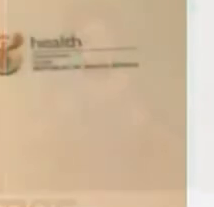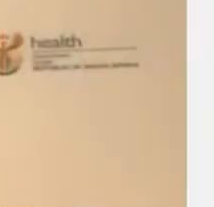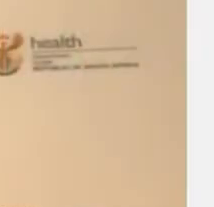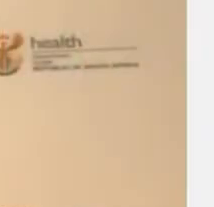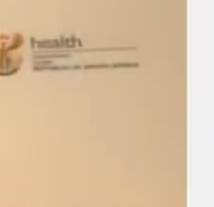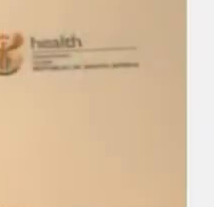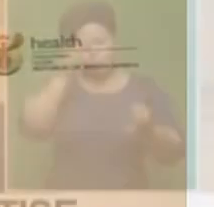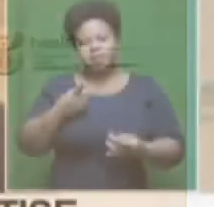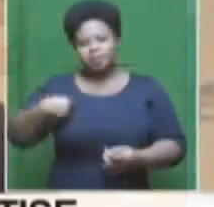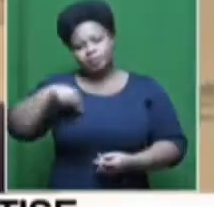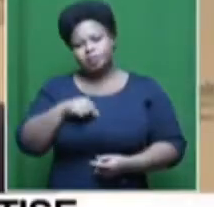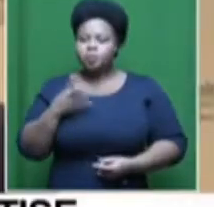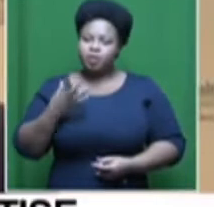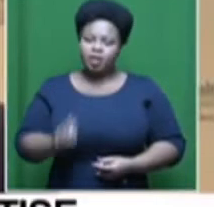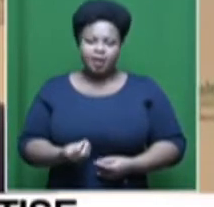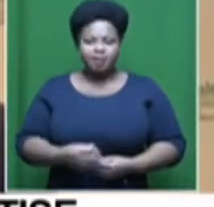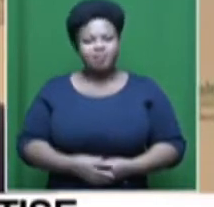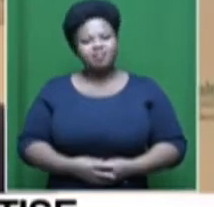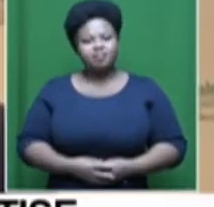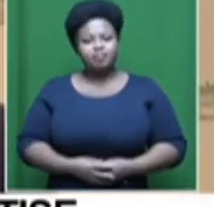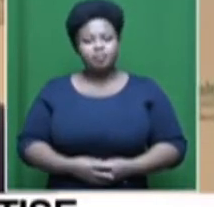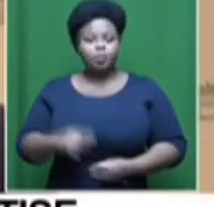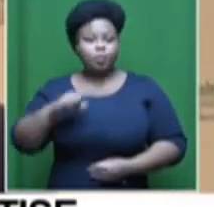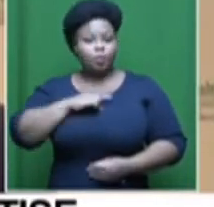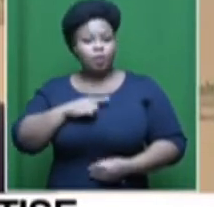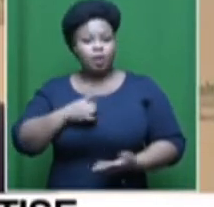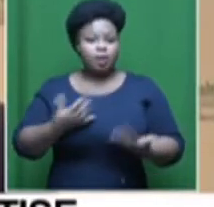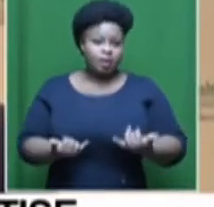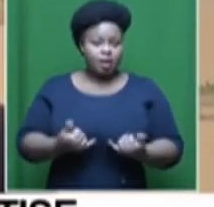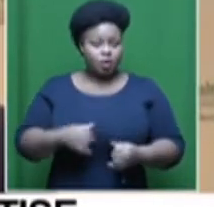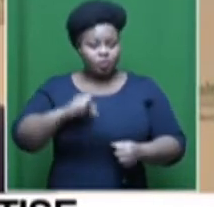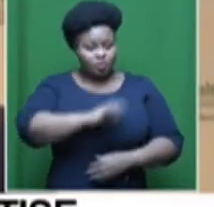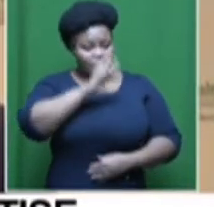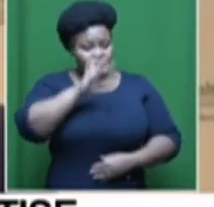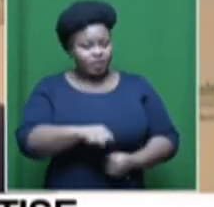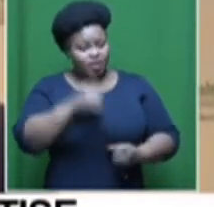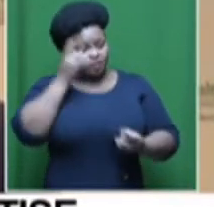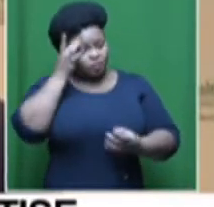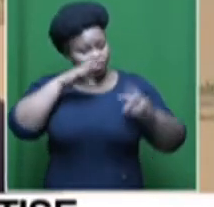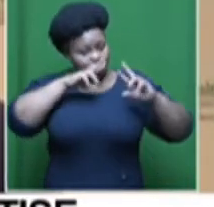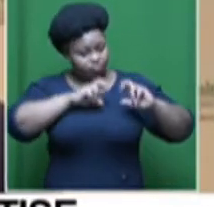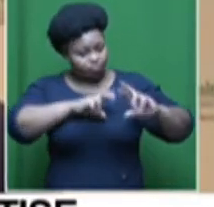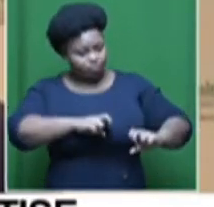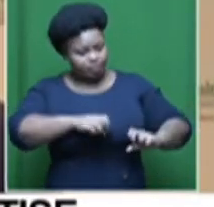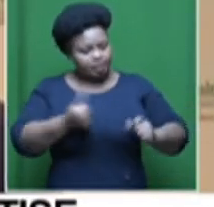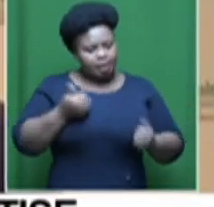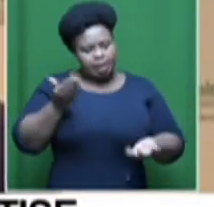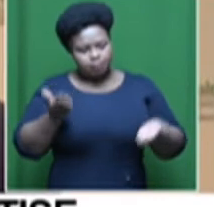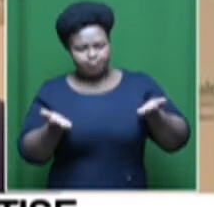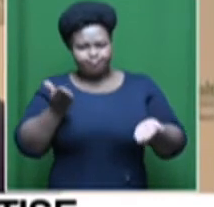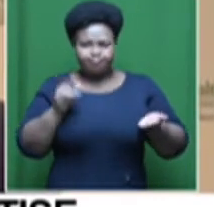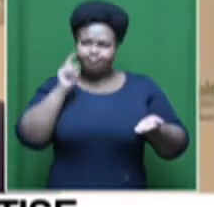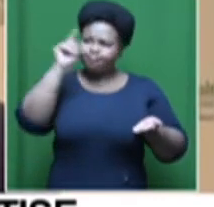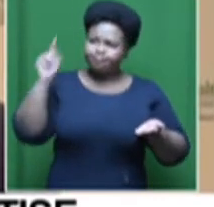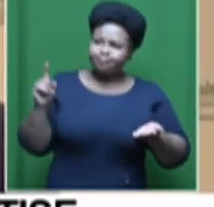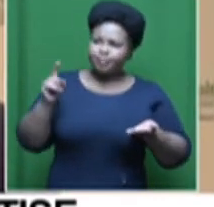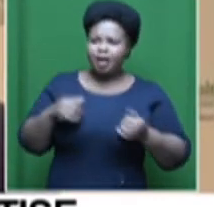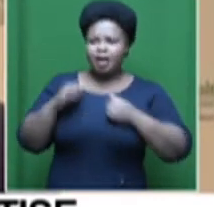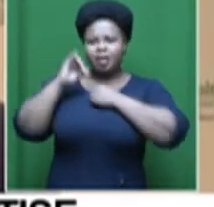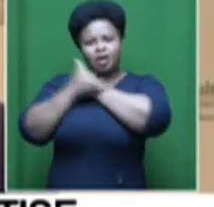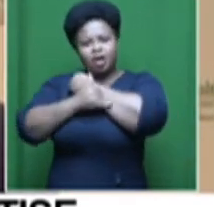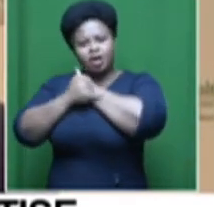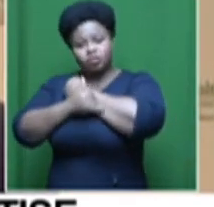that, firstly, it best compares with what's going on in the whole world, but it also does touch on certain